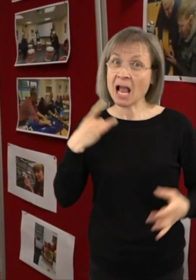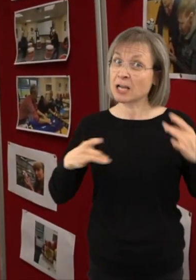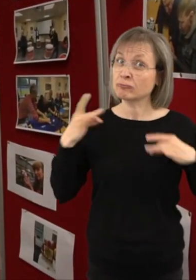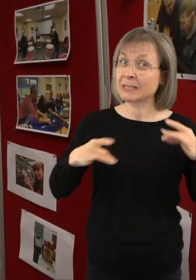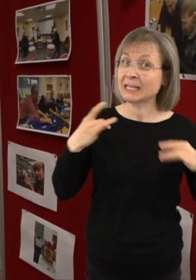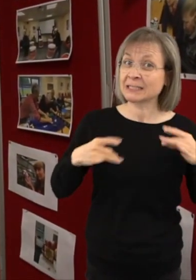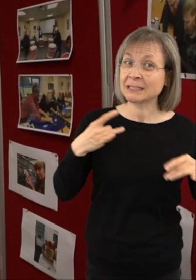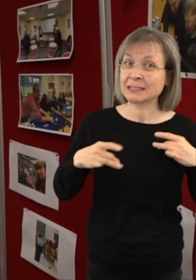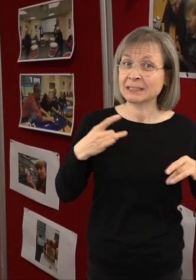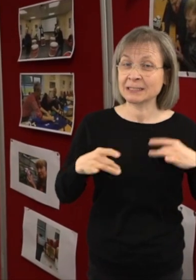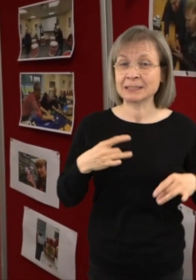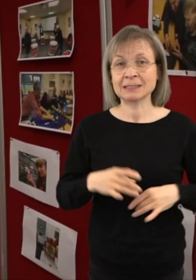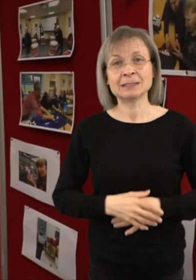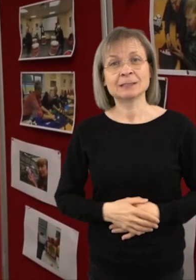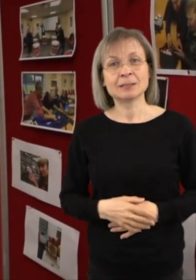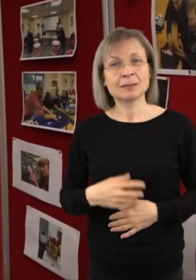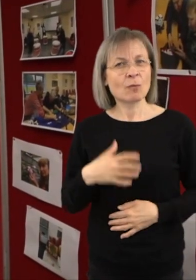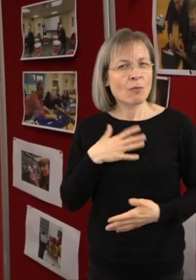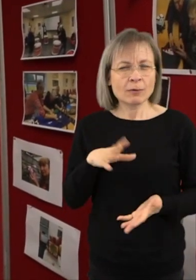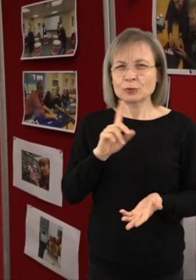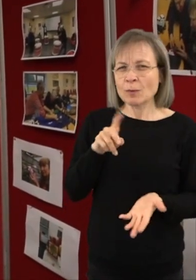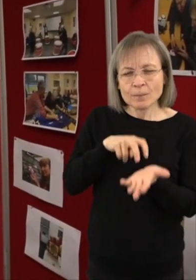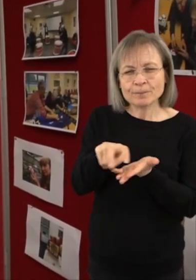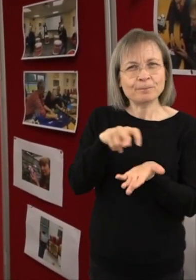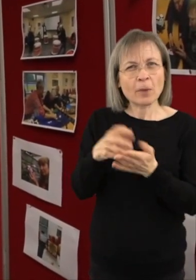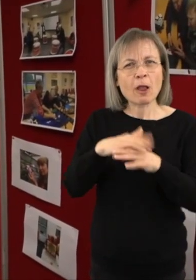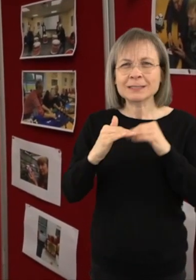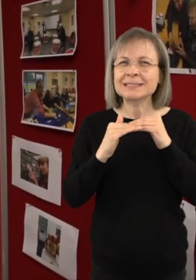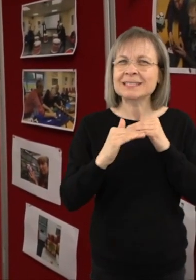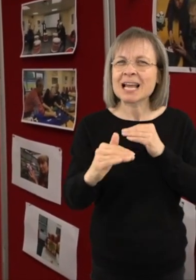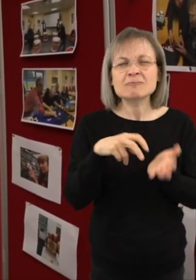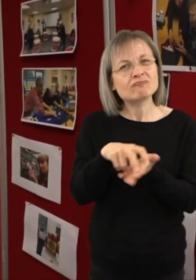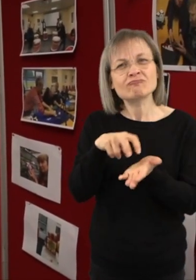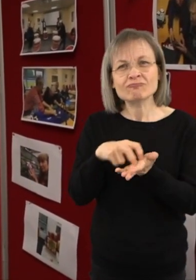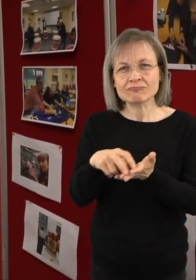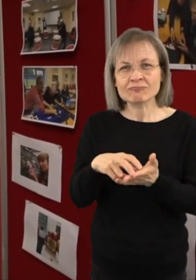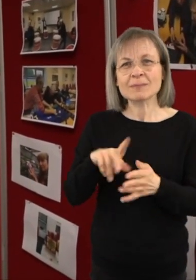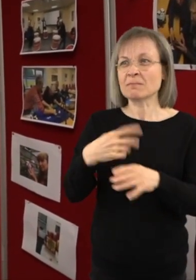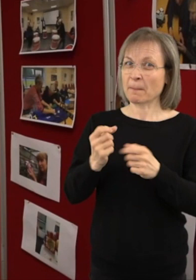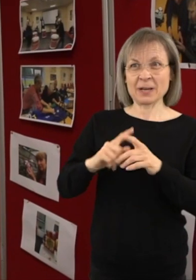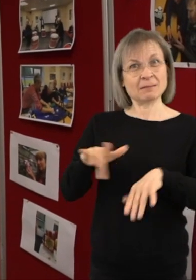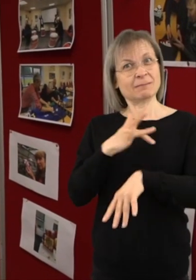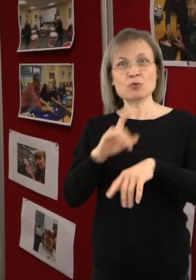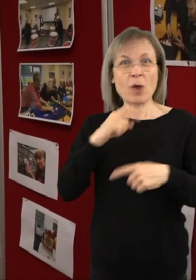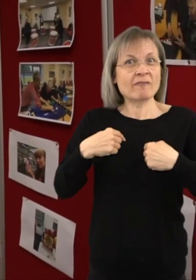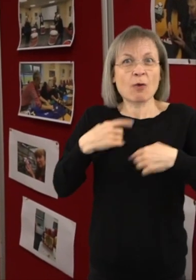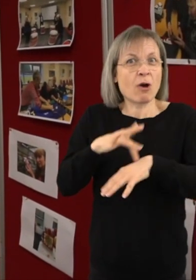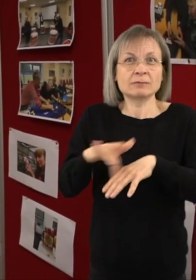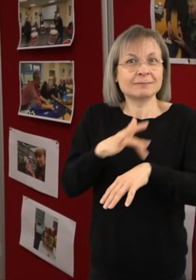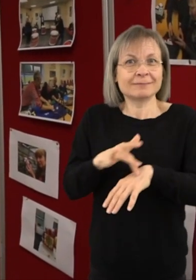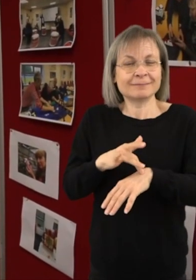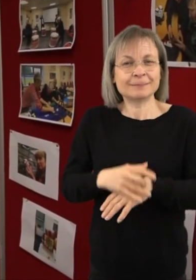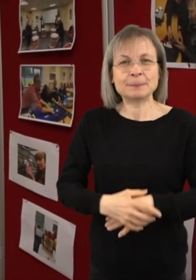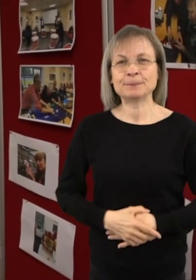dream is to be an actress. I wanted to walk on the stage and be